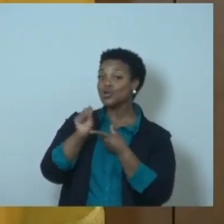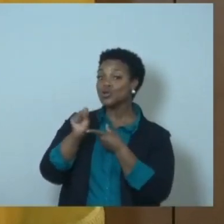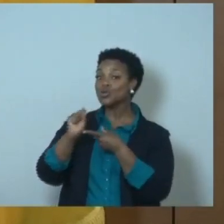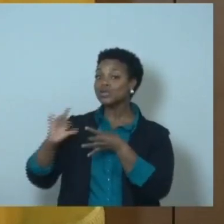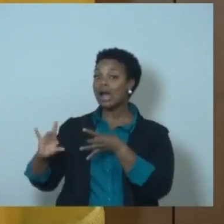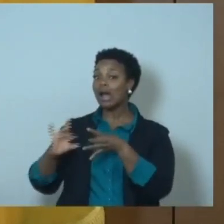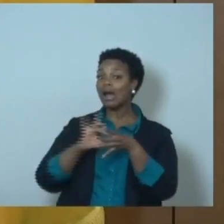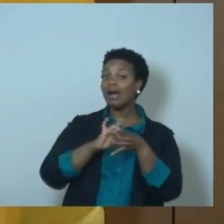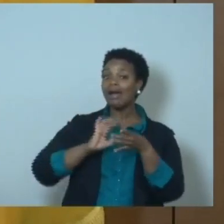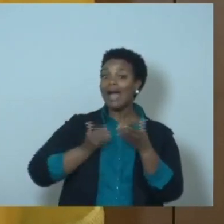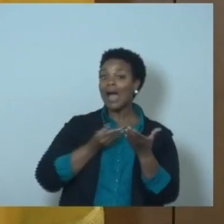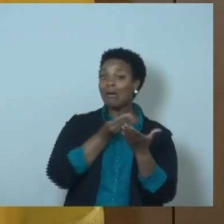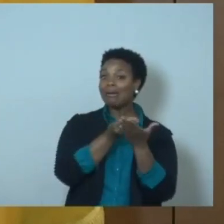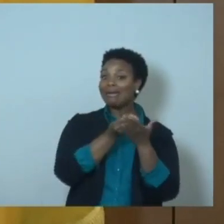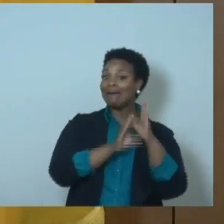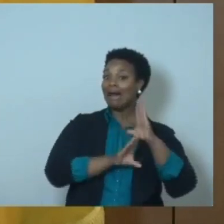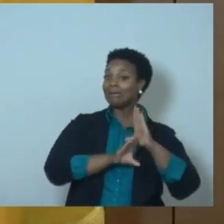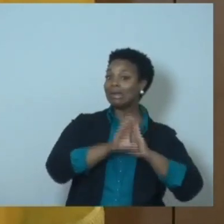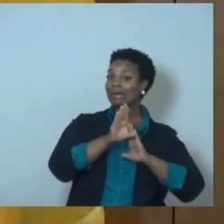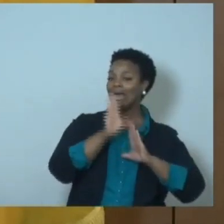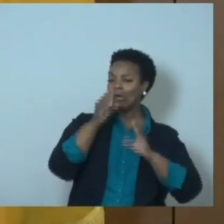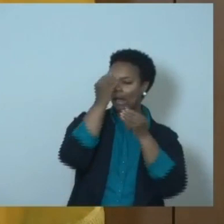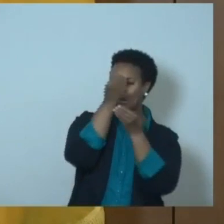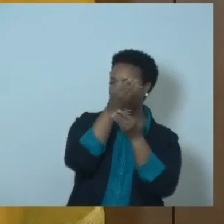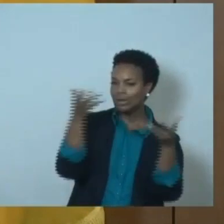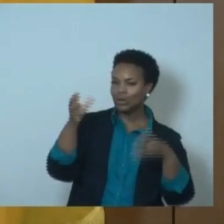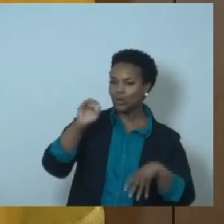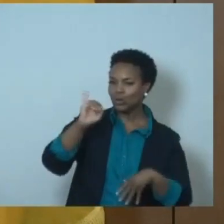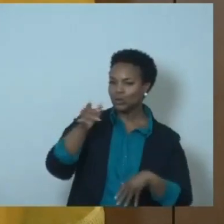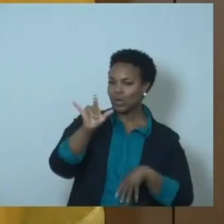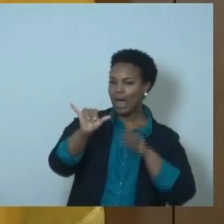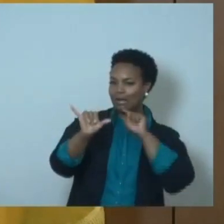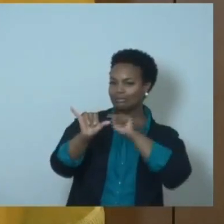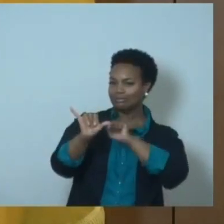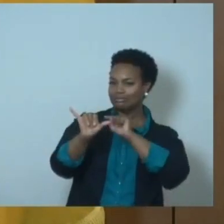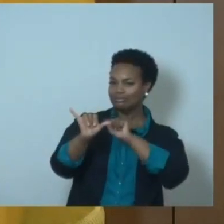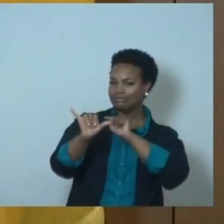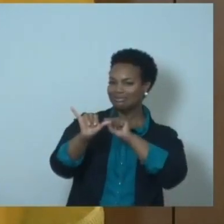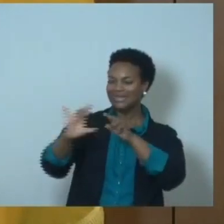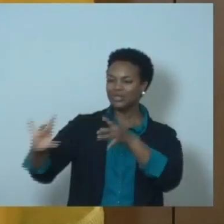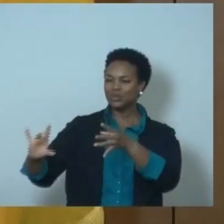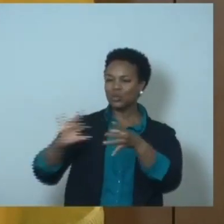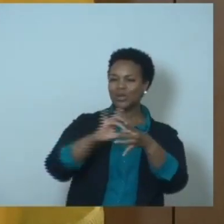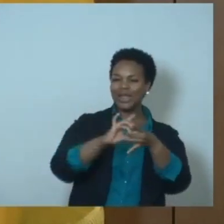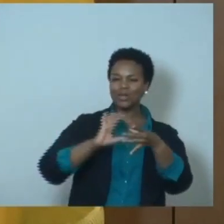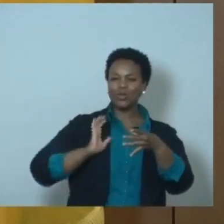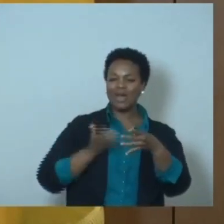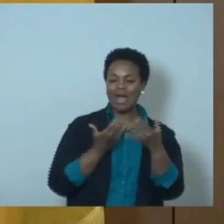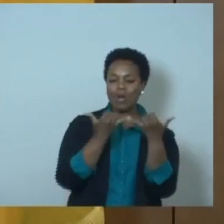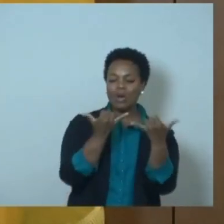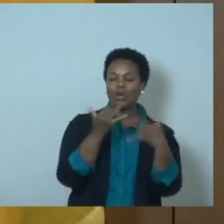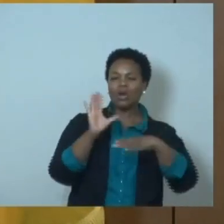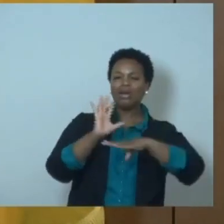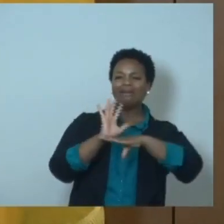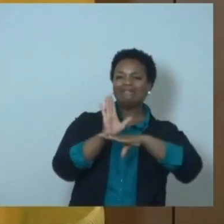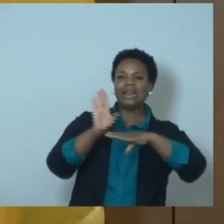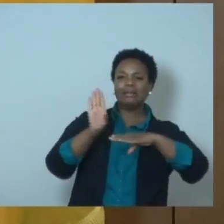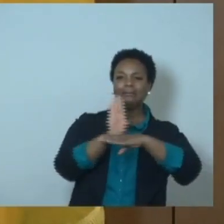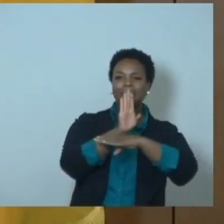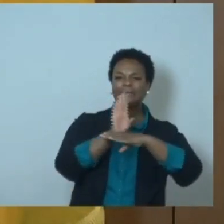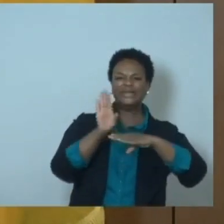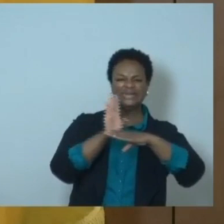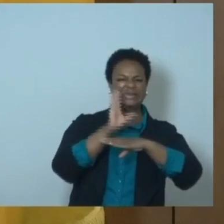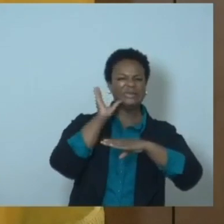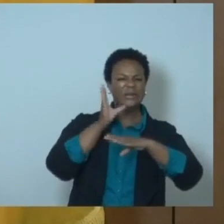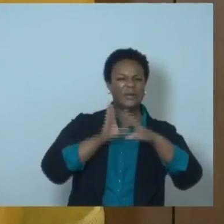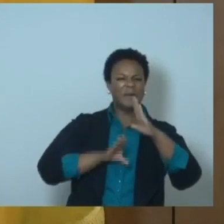really talks about the ability of our current film industry to do more and to utilize incredible